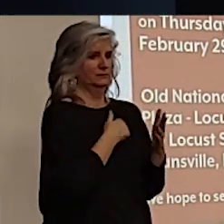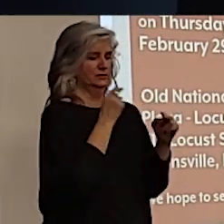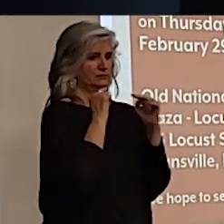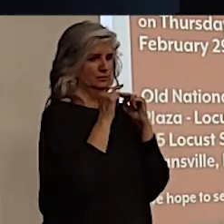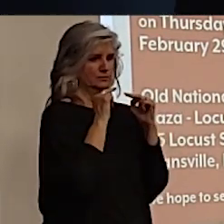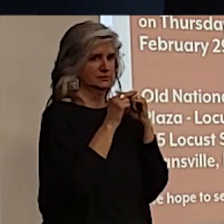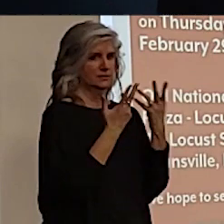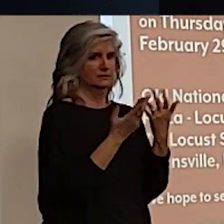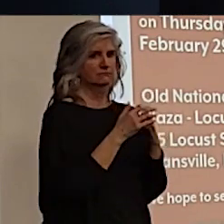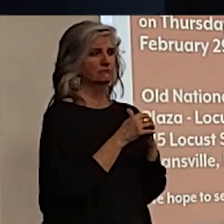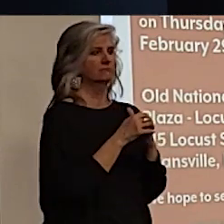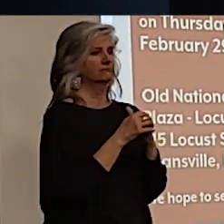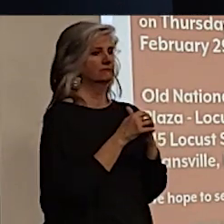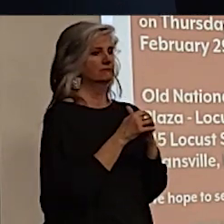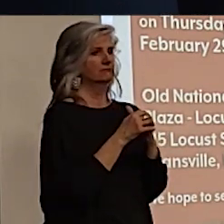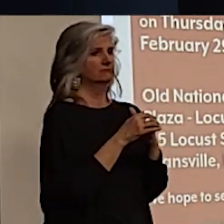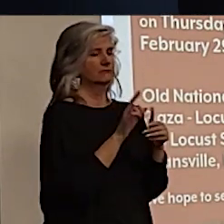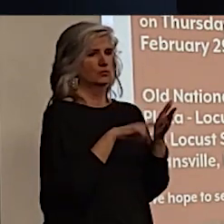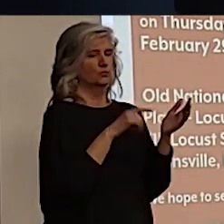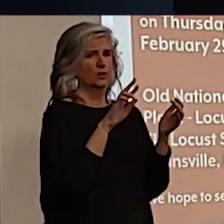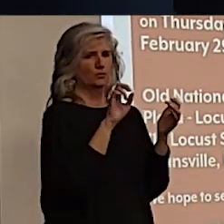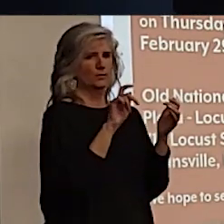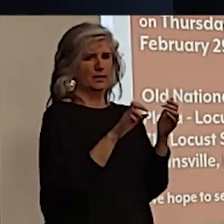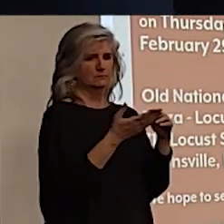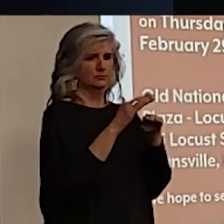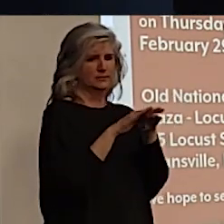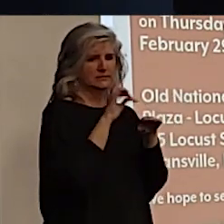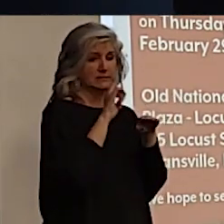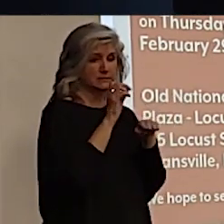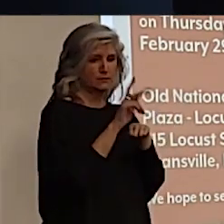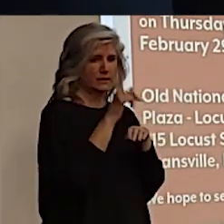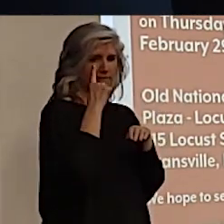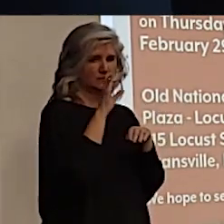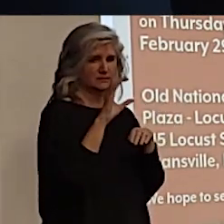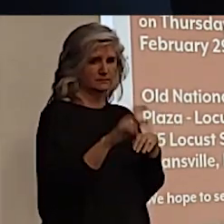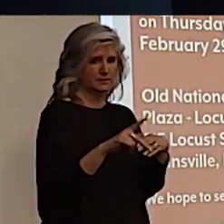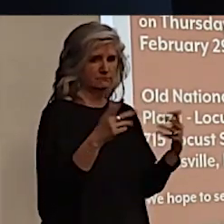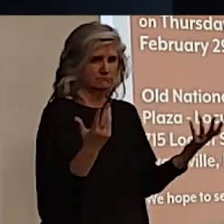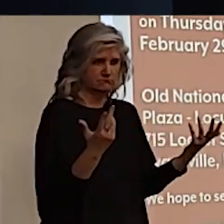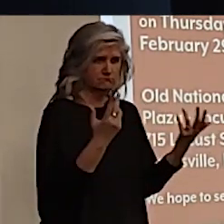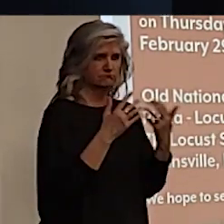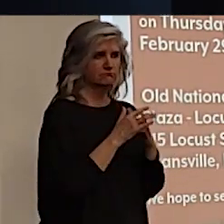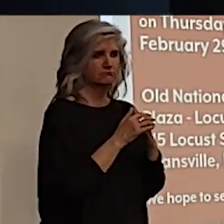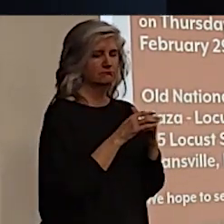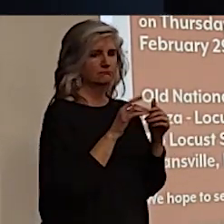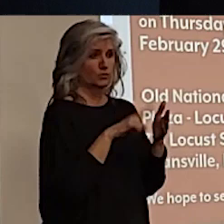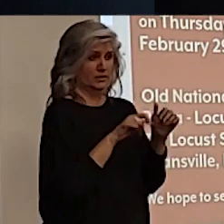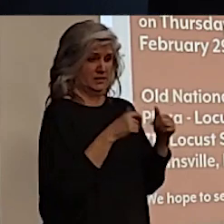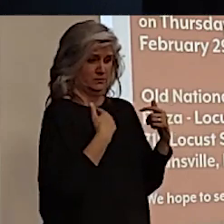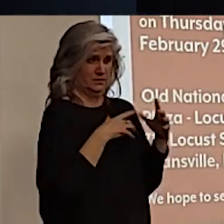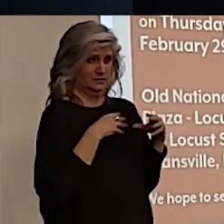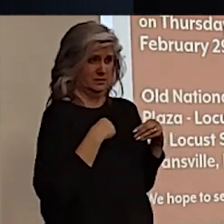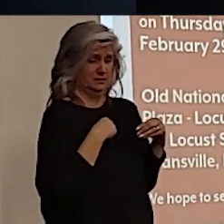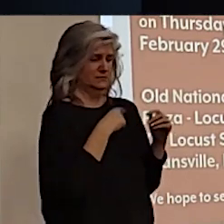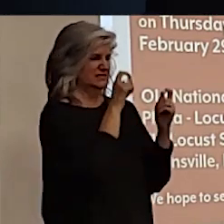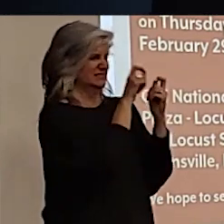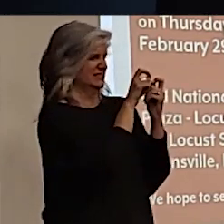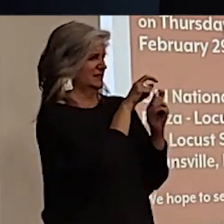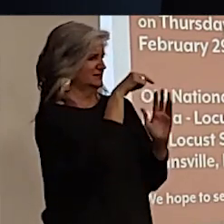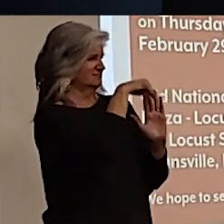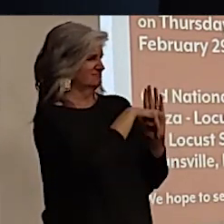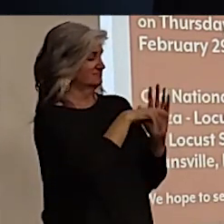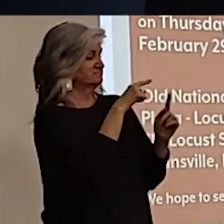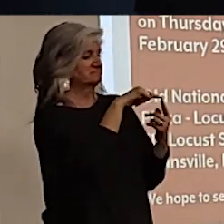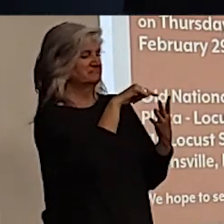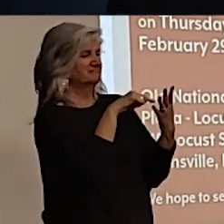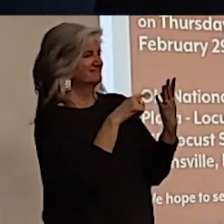that what sort of rate increase is okay for CenterPoint. But it depends on the details. And this is